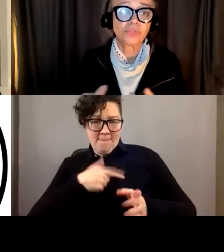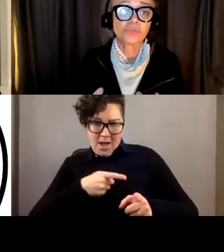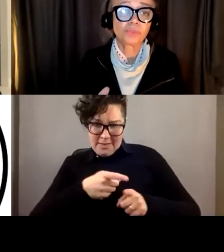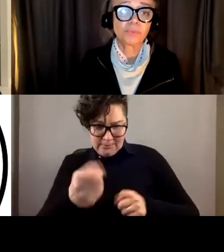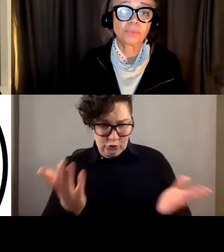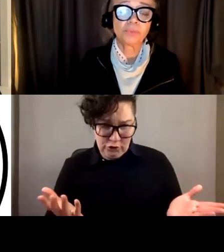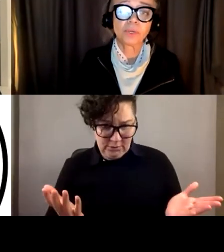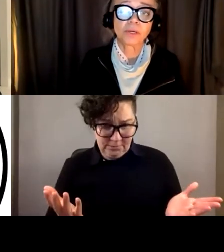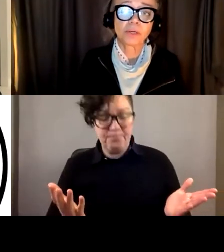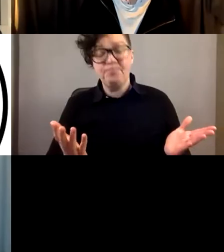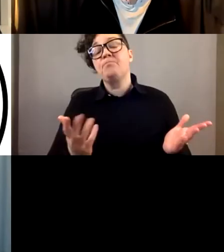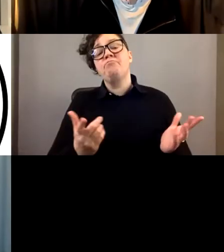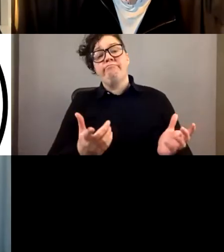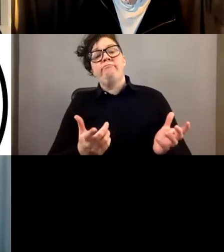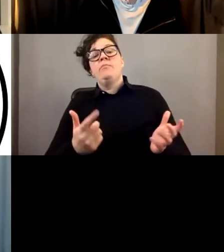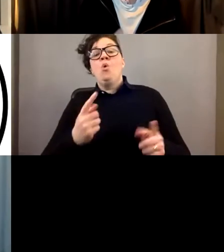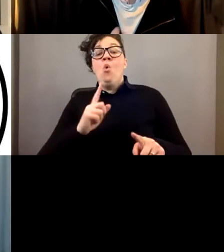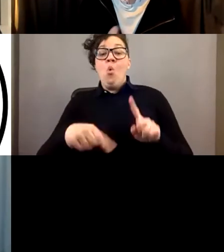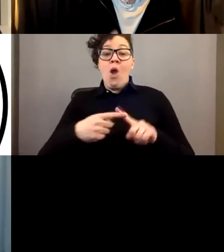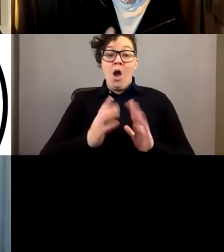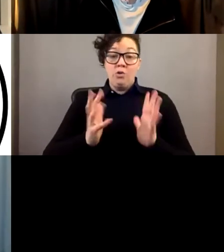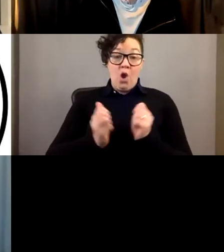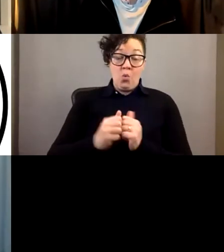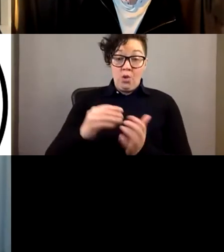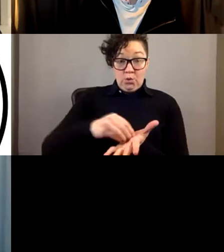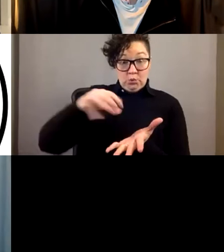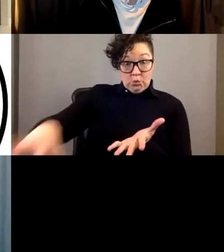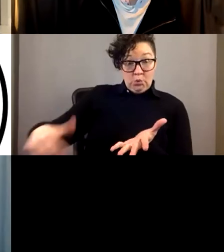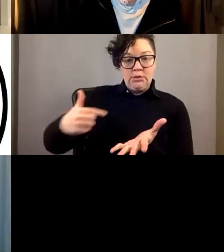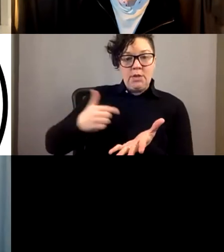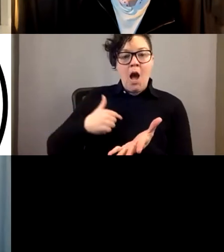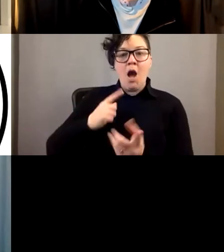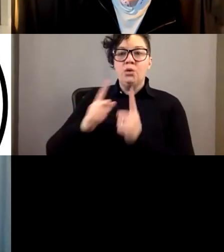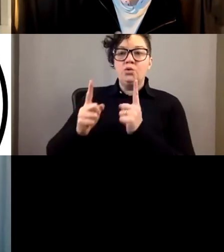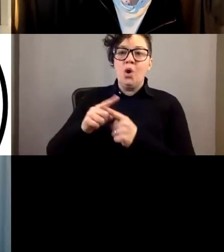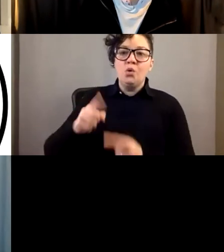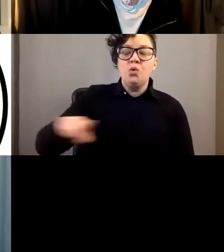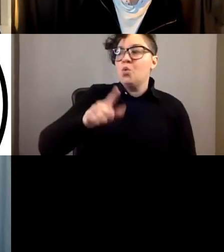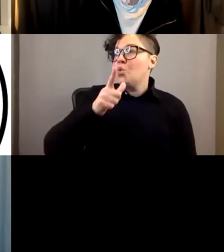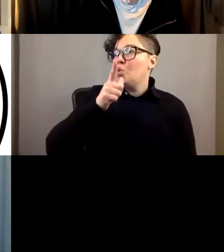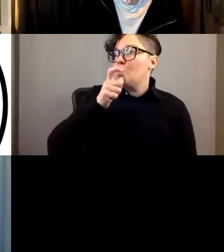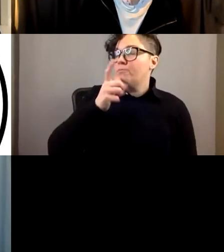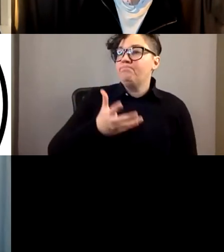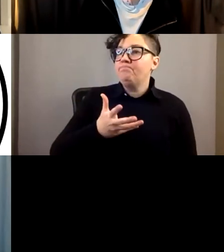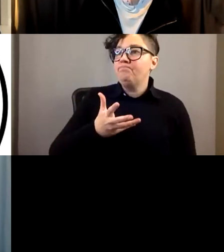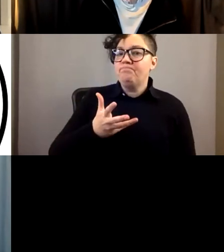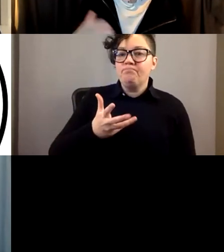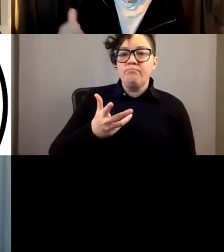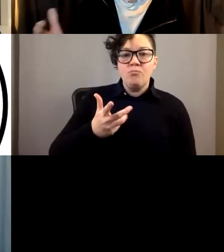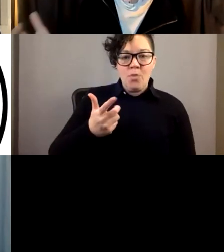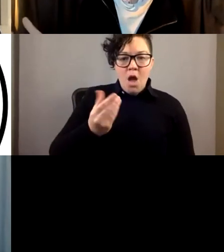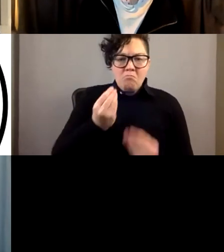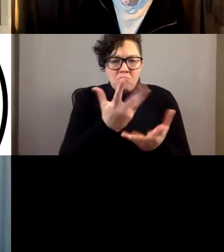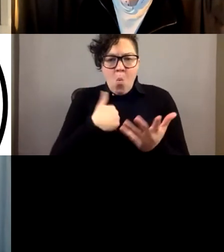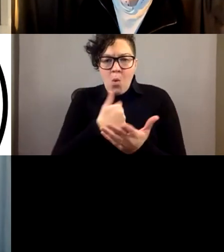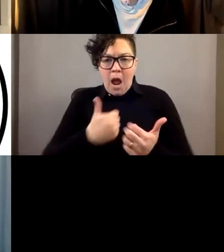to those people who are more at the end of, you know, that we are living in a great American divide, but are